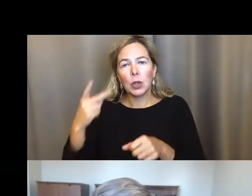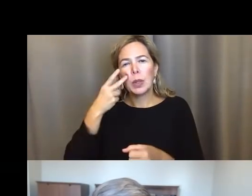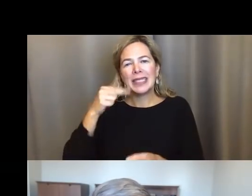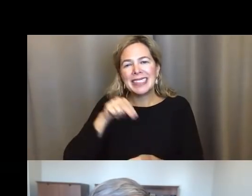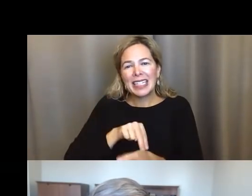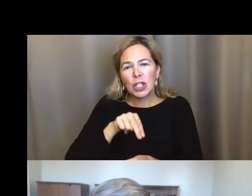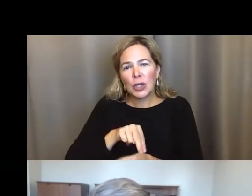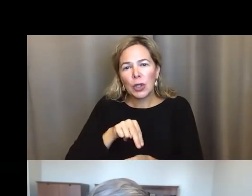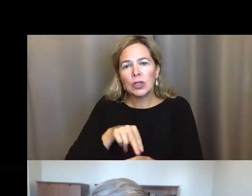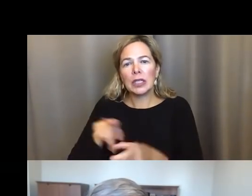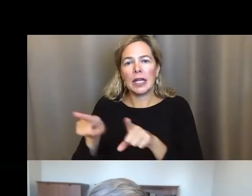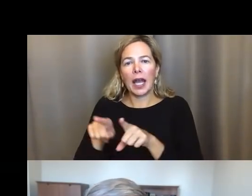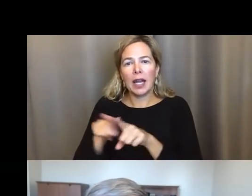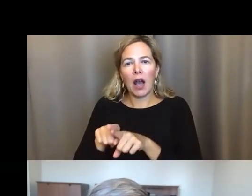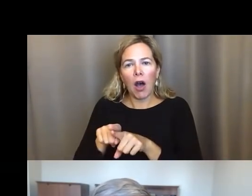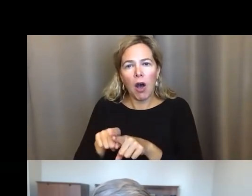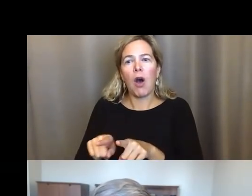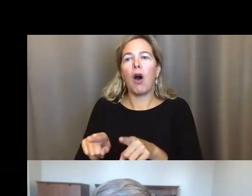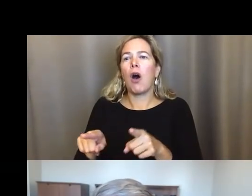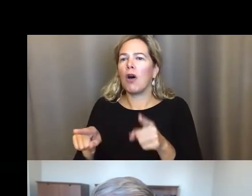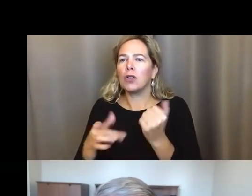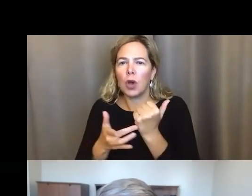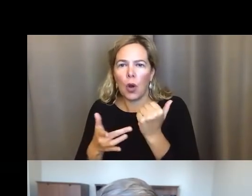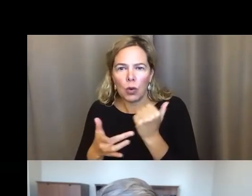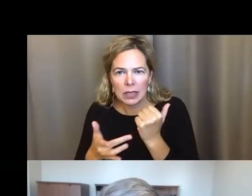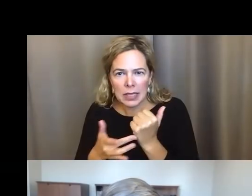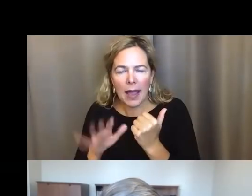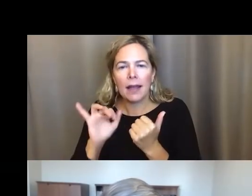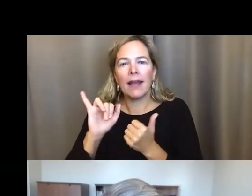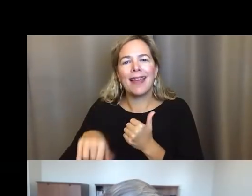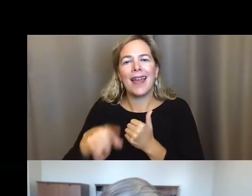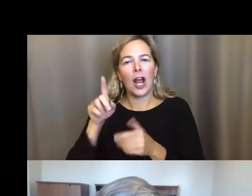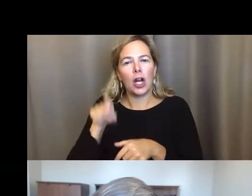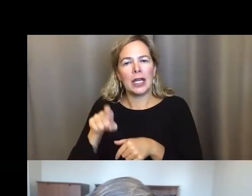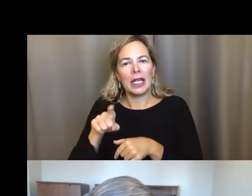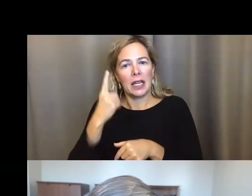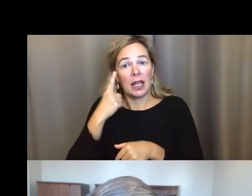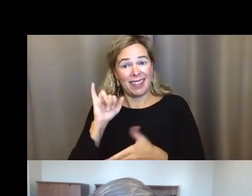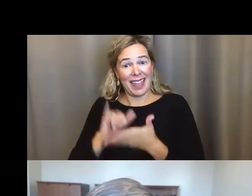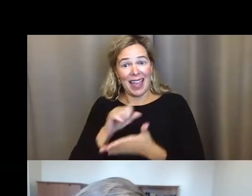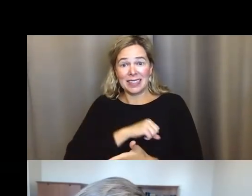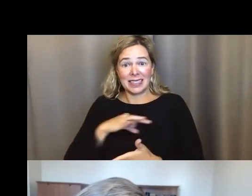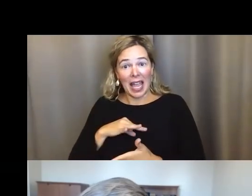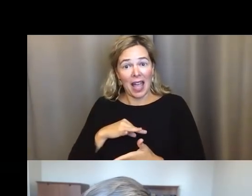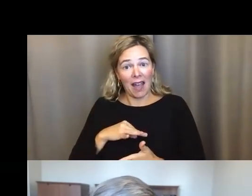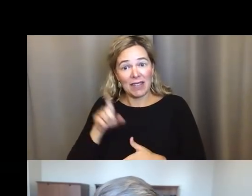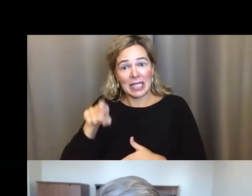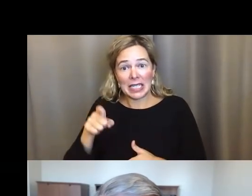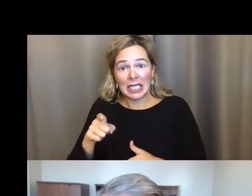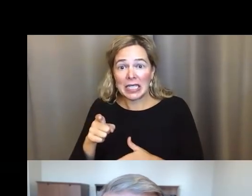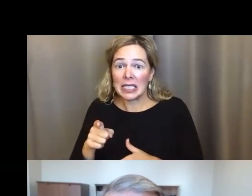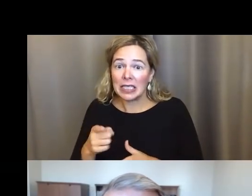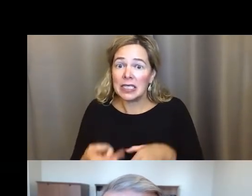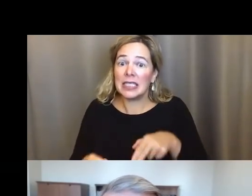tech resources that are needed to staff 32 and 50 beds are significant. And in the spring, we were able to